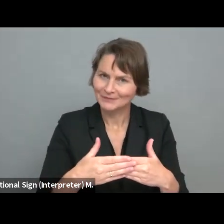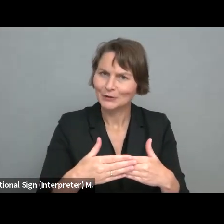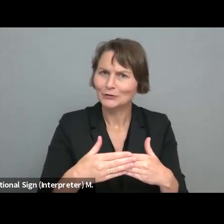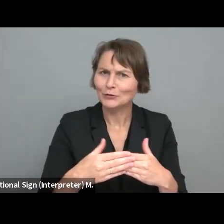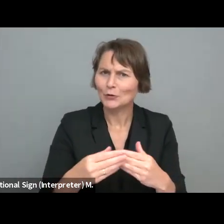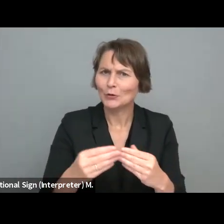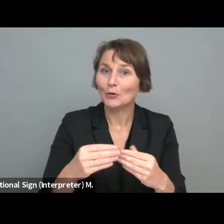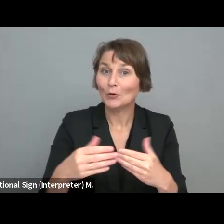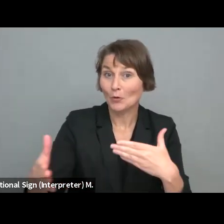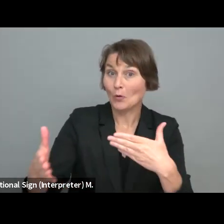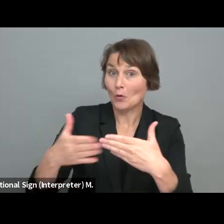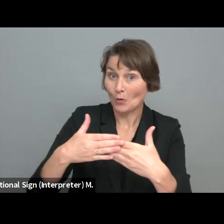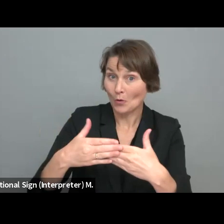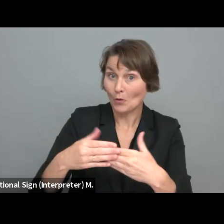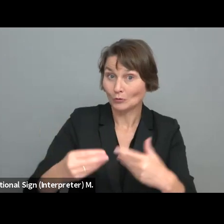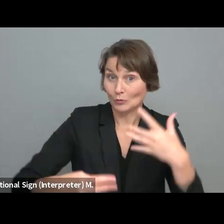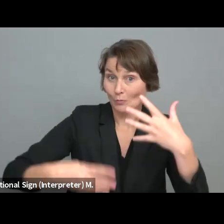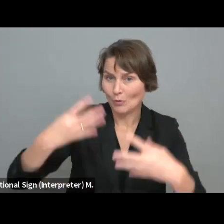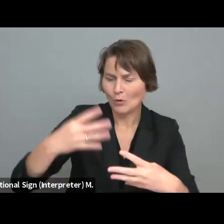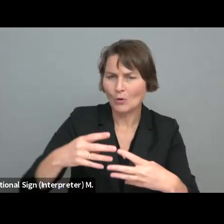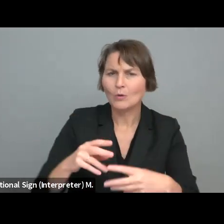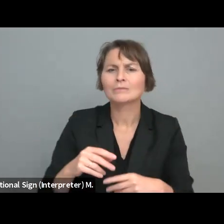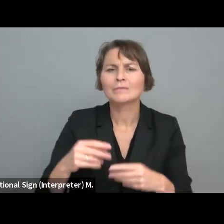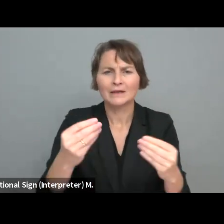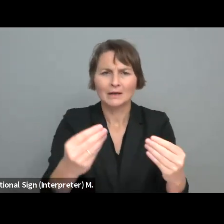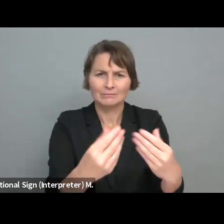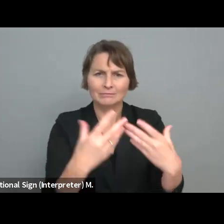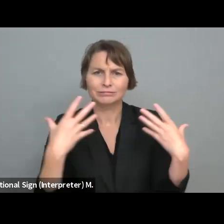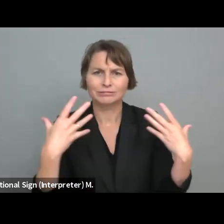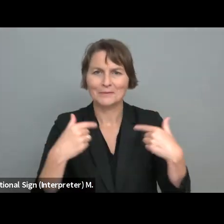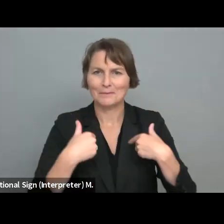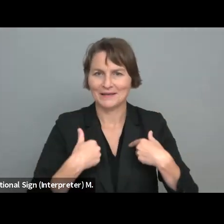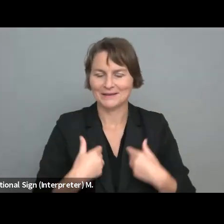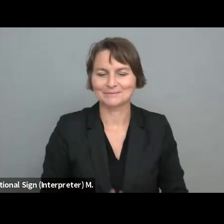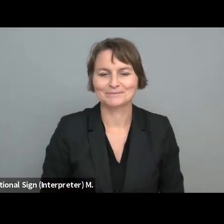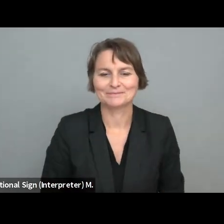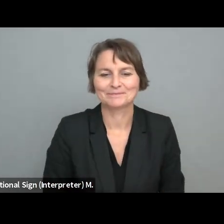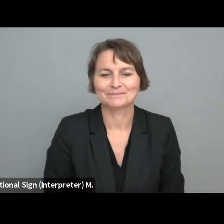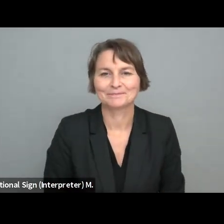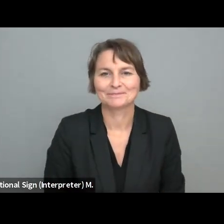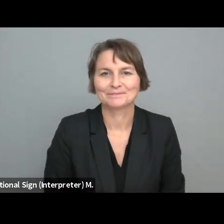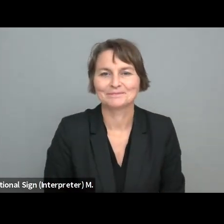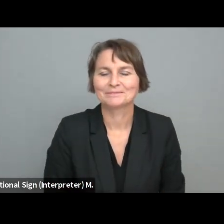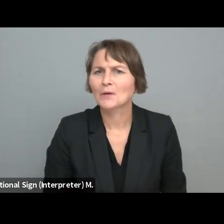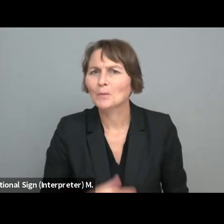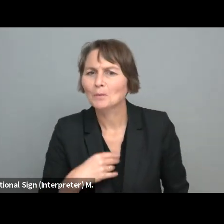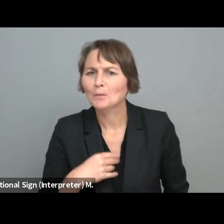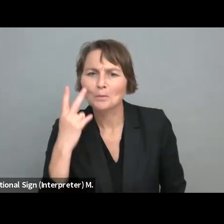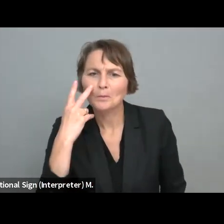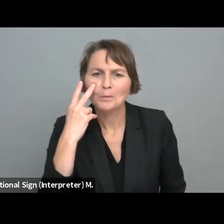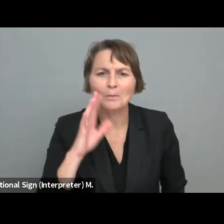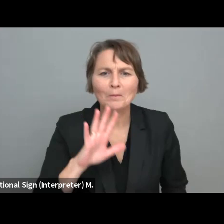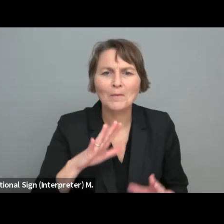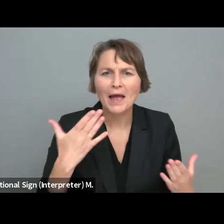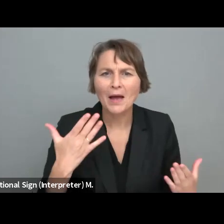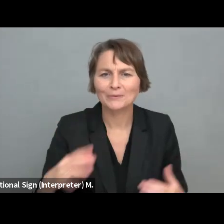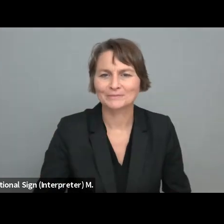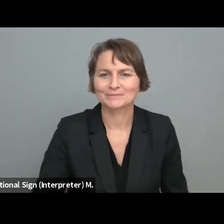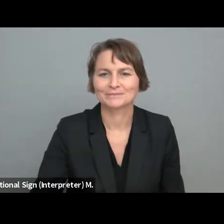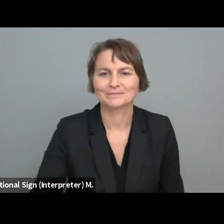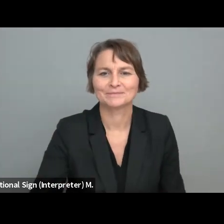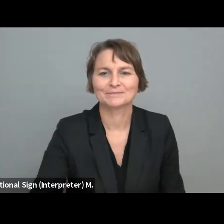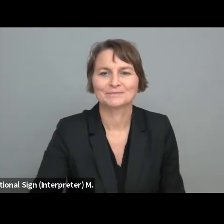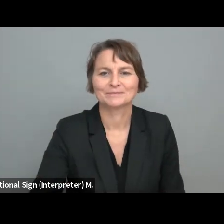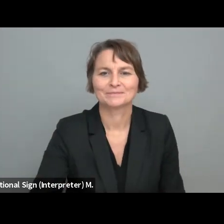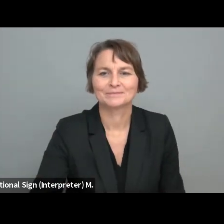closing the poll and then reflecting the results back to me. I'd really love to see how we did in those responses. So there you have